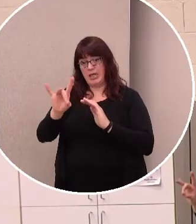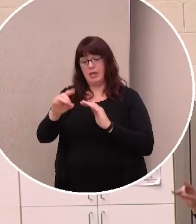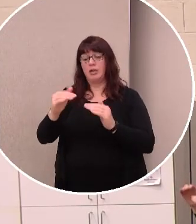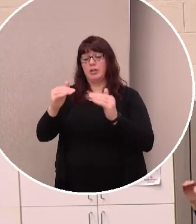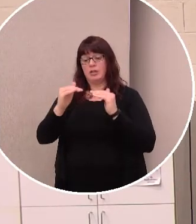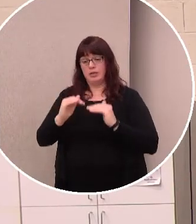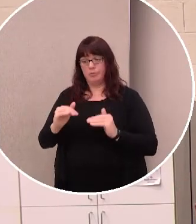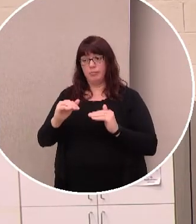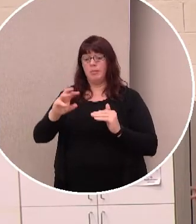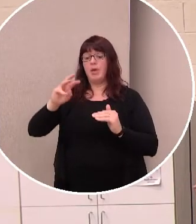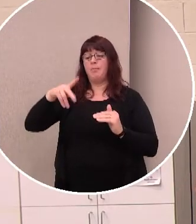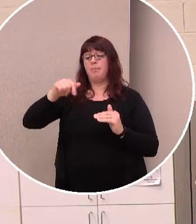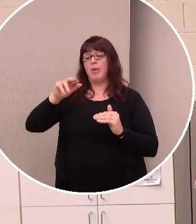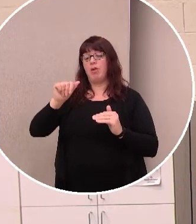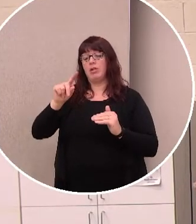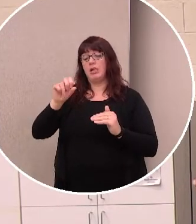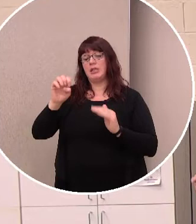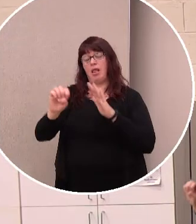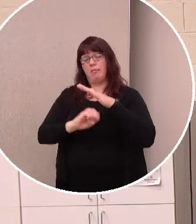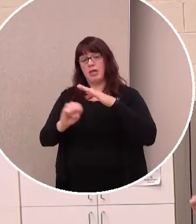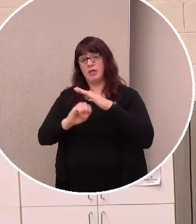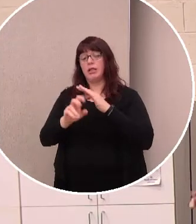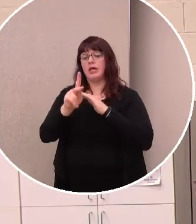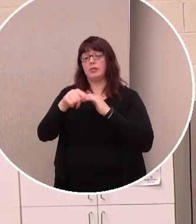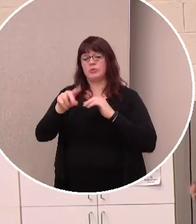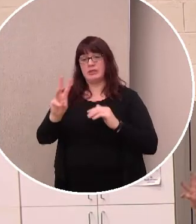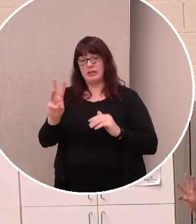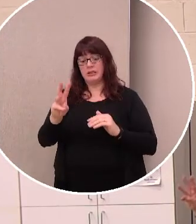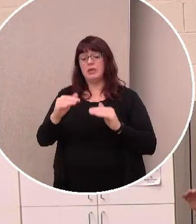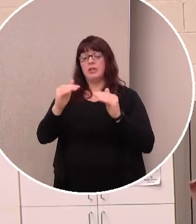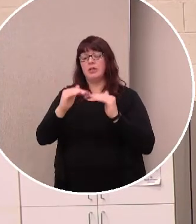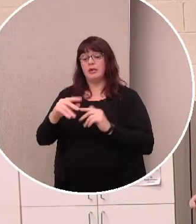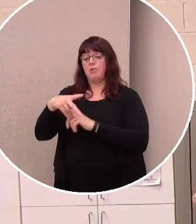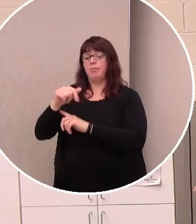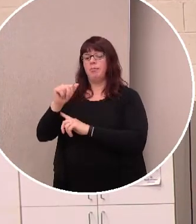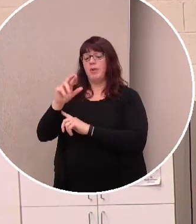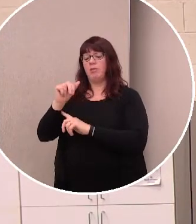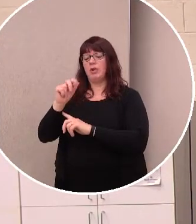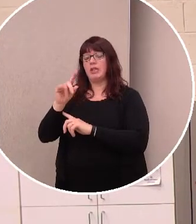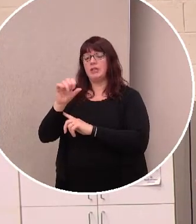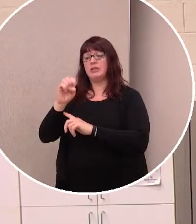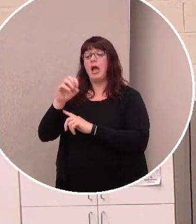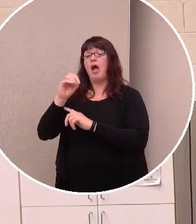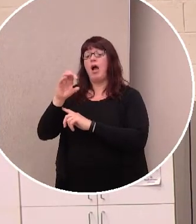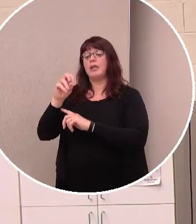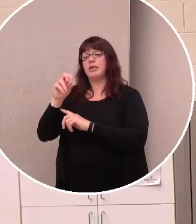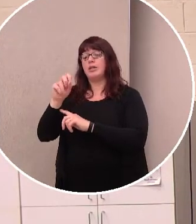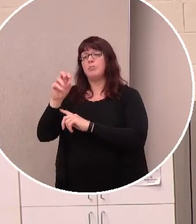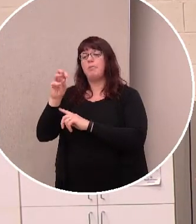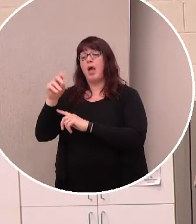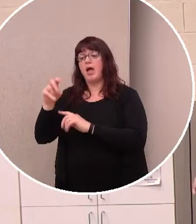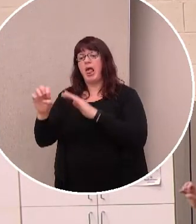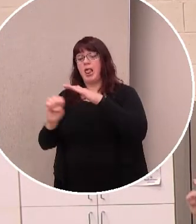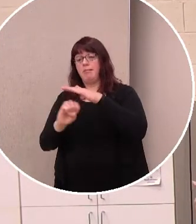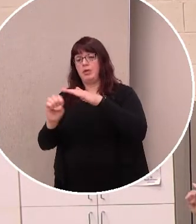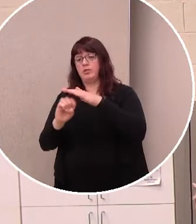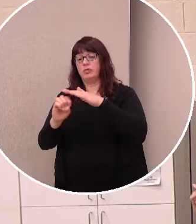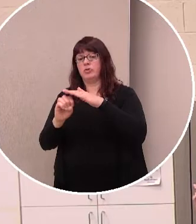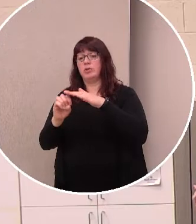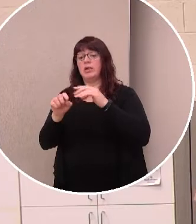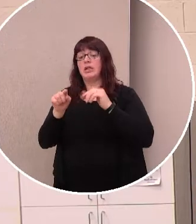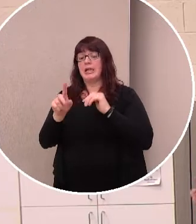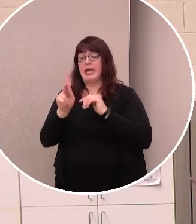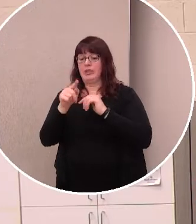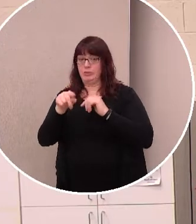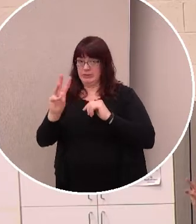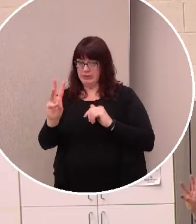Pearl, Paradise Elementary, K to 6, Paradise, Octagon Pond Elementary, K